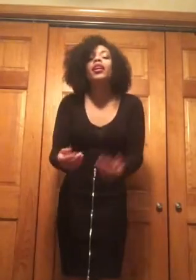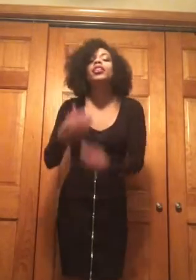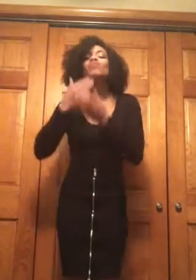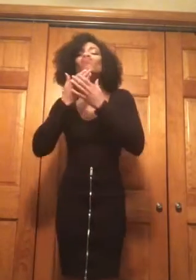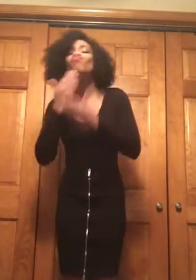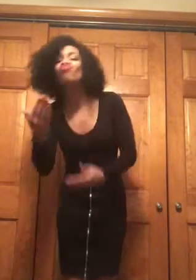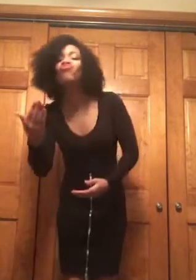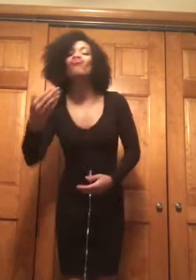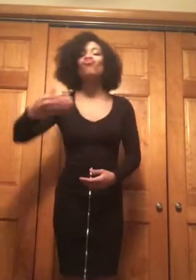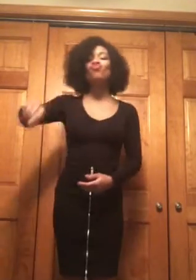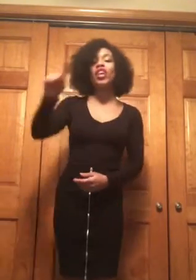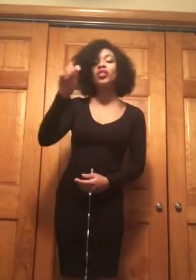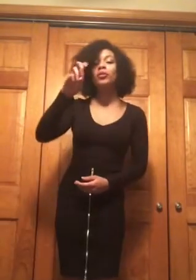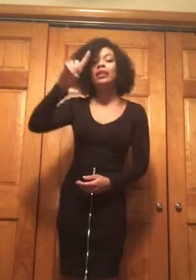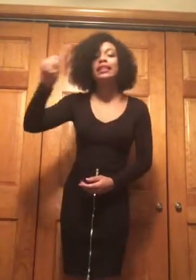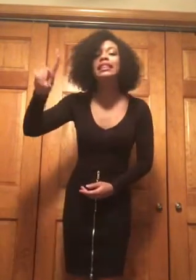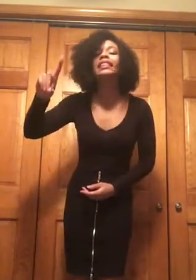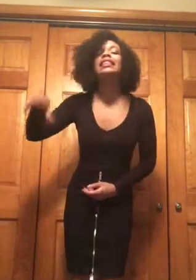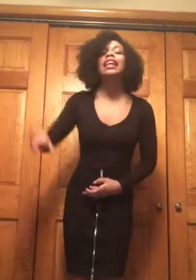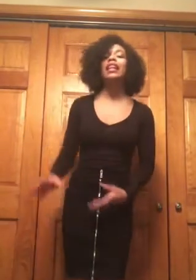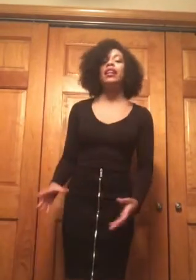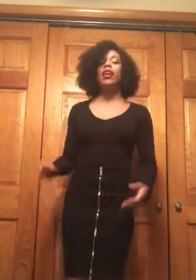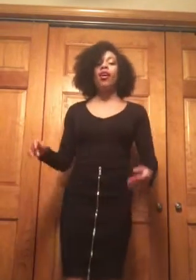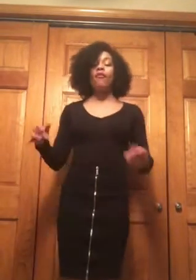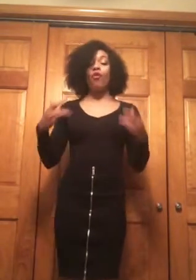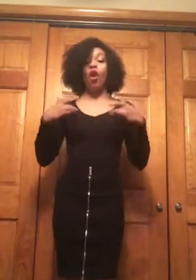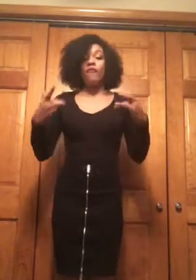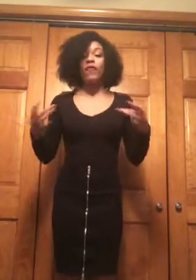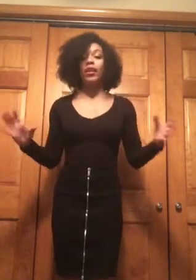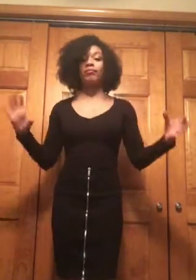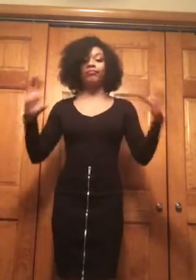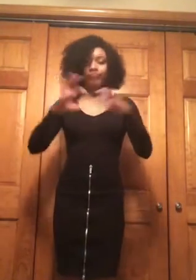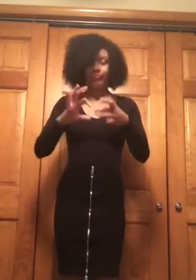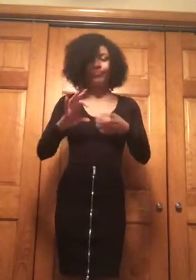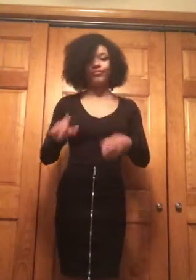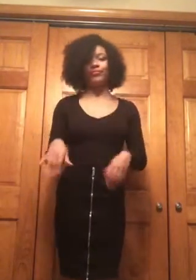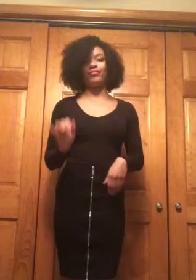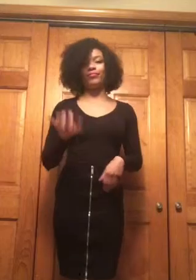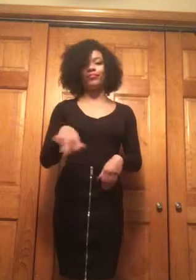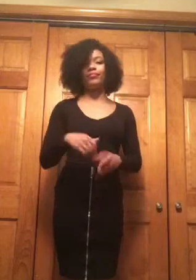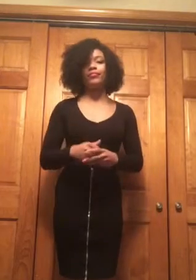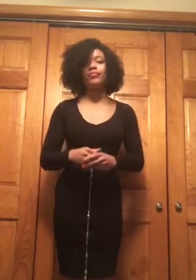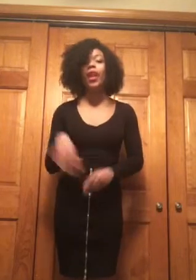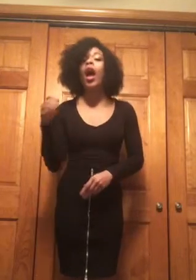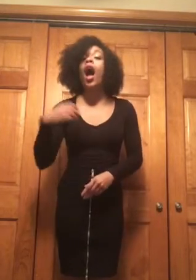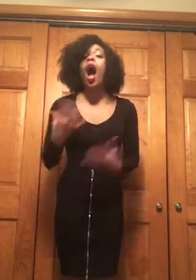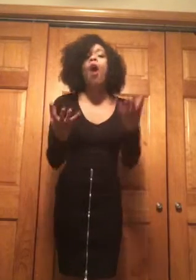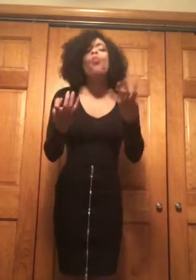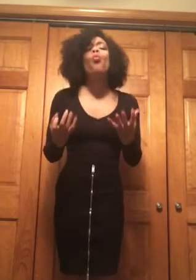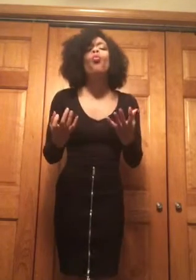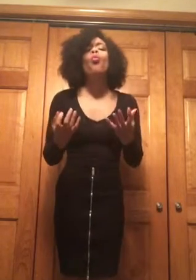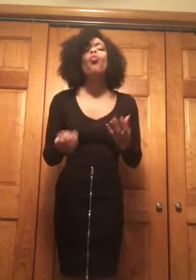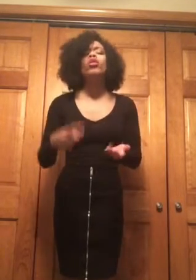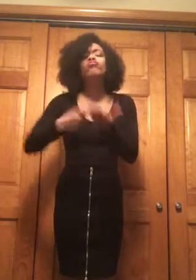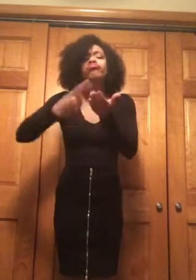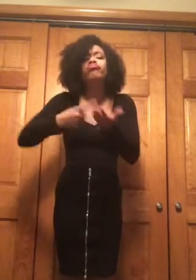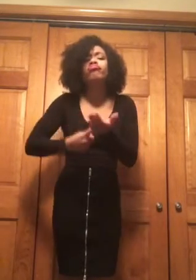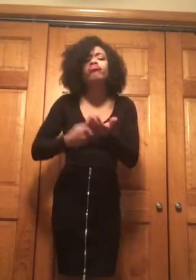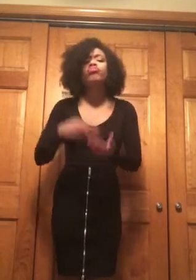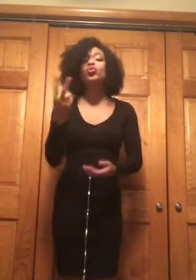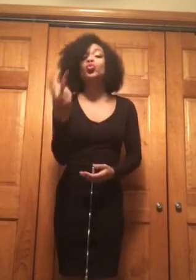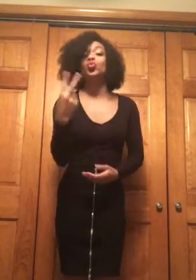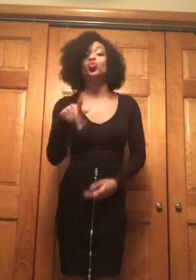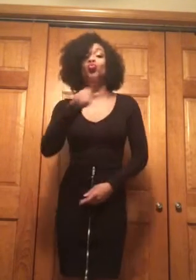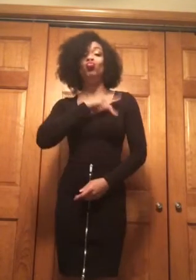I'm absolutely thrilled to be here. Thank you, everyone at TED PSU, for pulling this wonderful event together. I want to start by telling you two